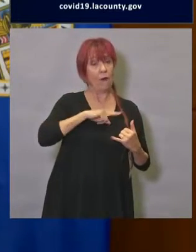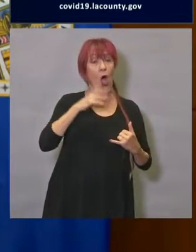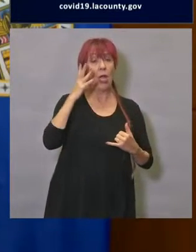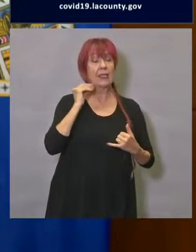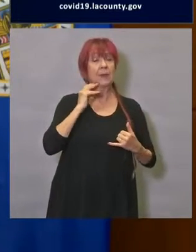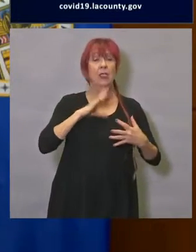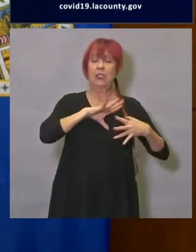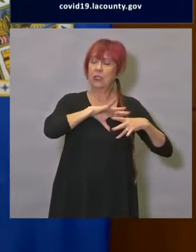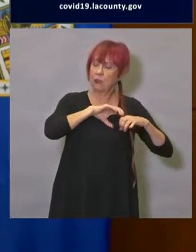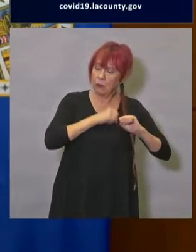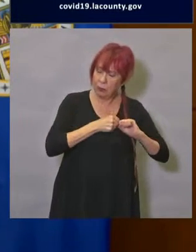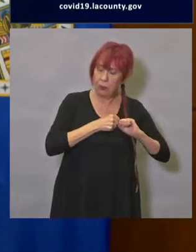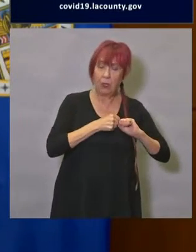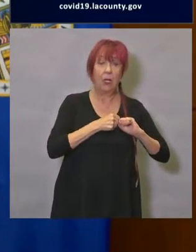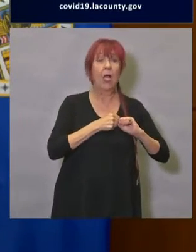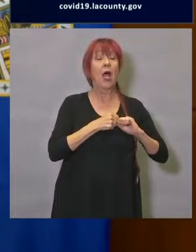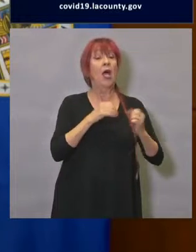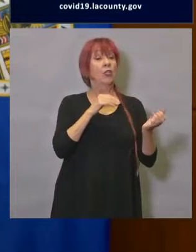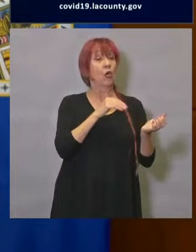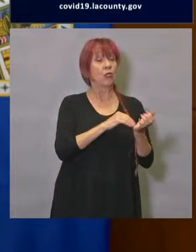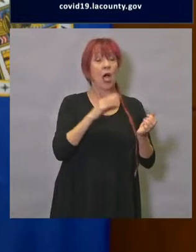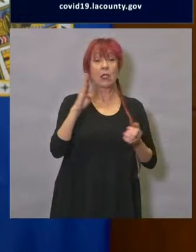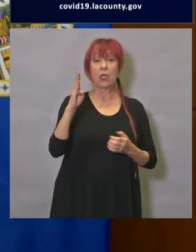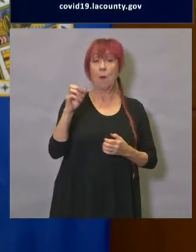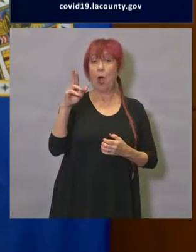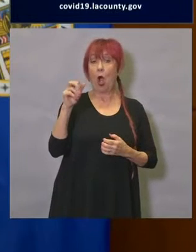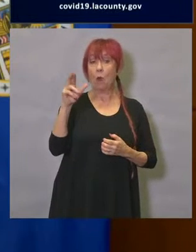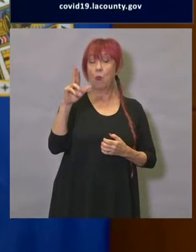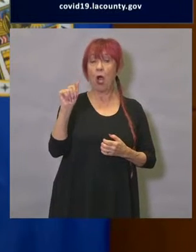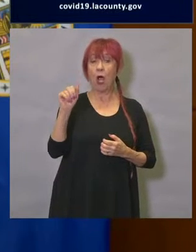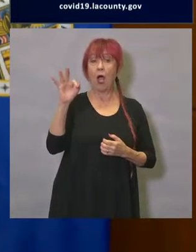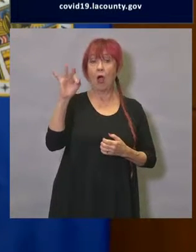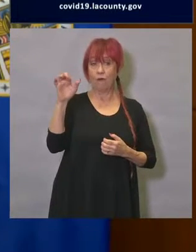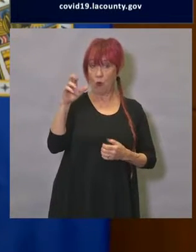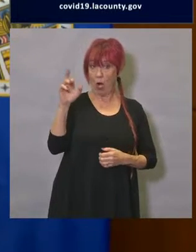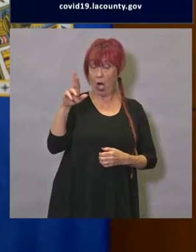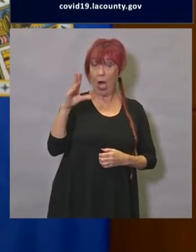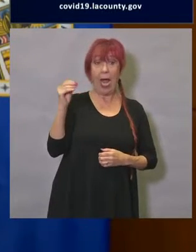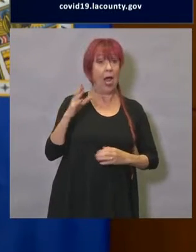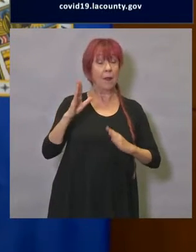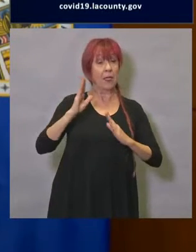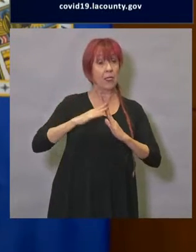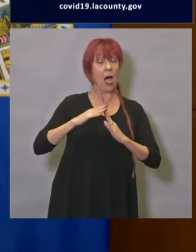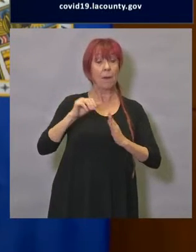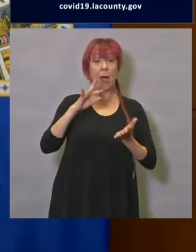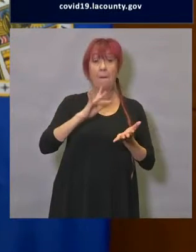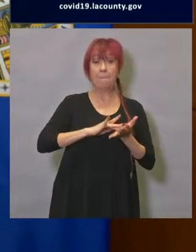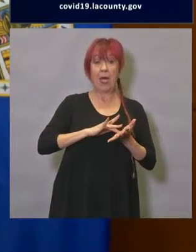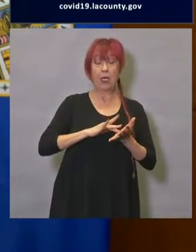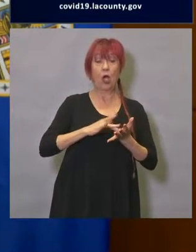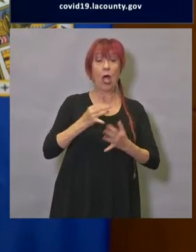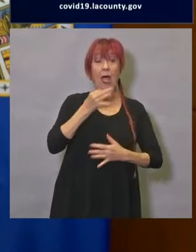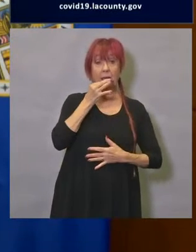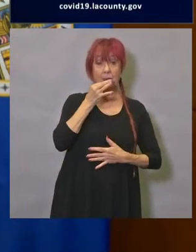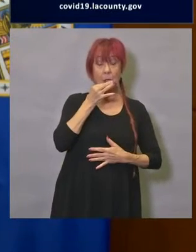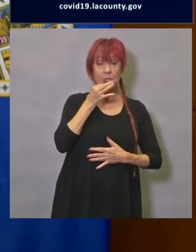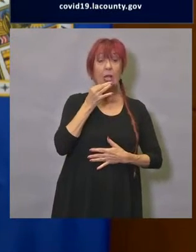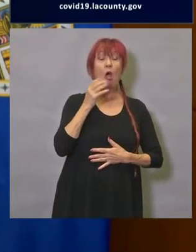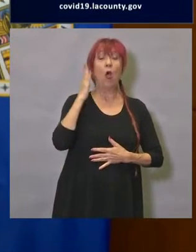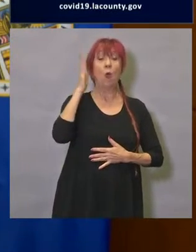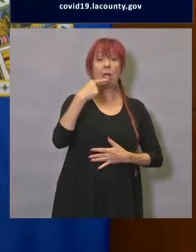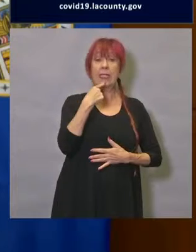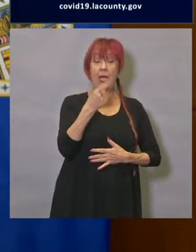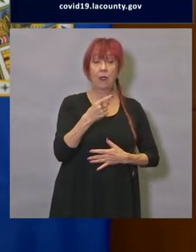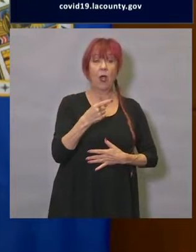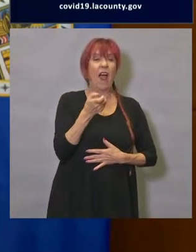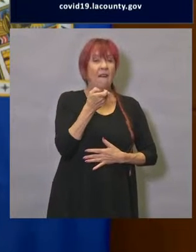As Dr. Barbara Ferrer and the top medical experts in the country will tell you, there are minor differences between these vaccines